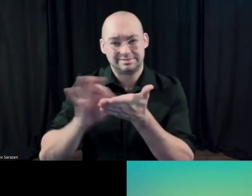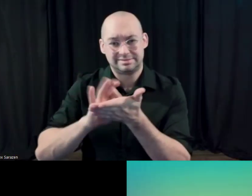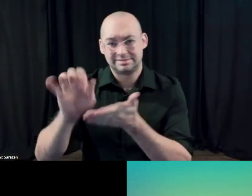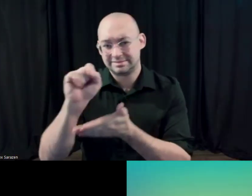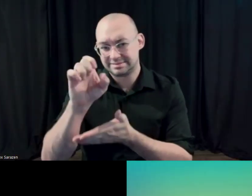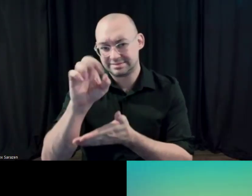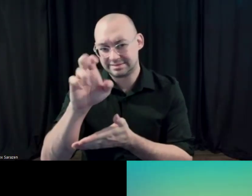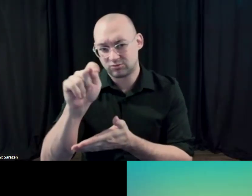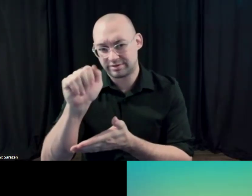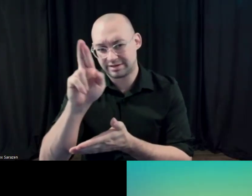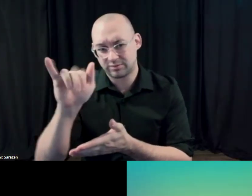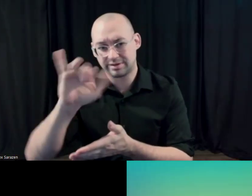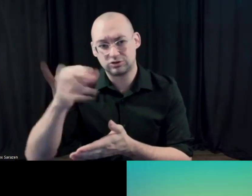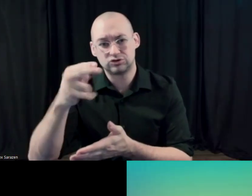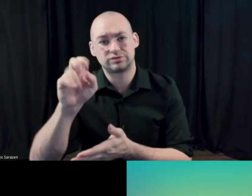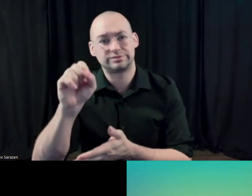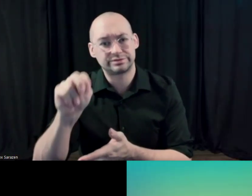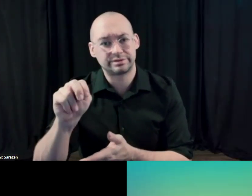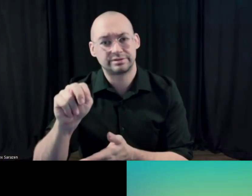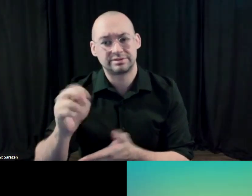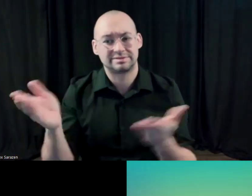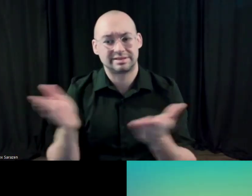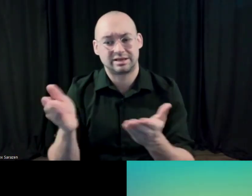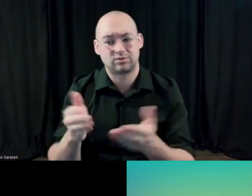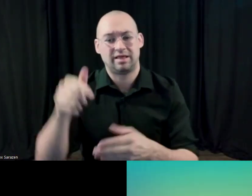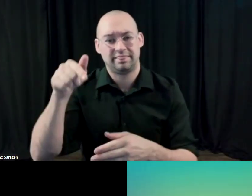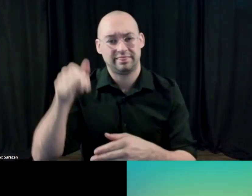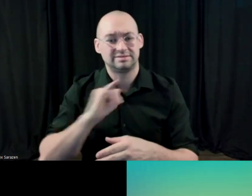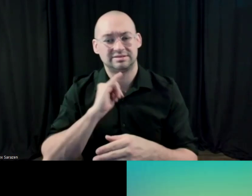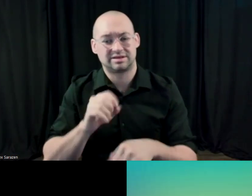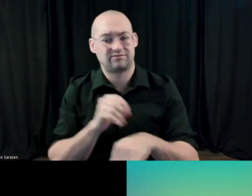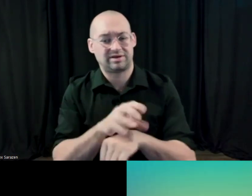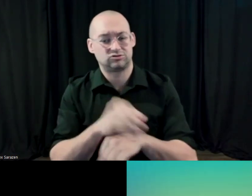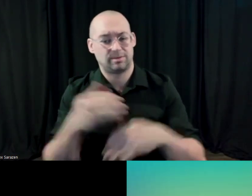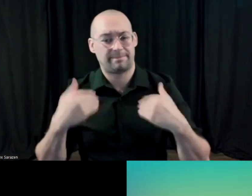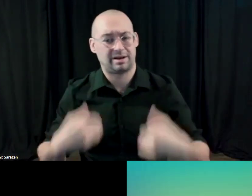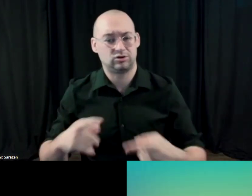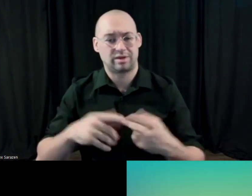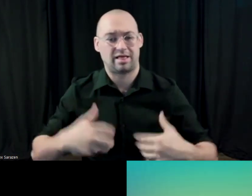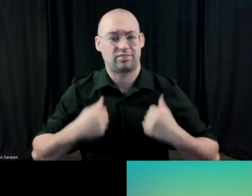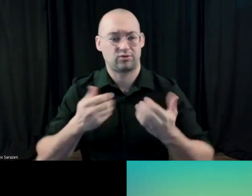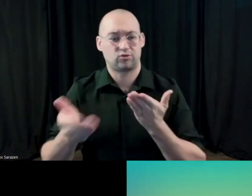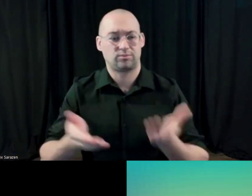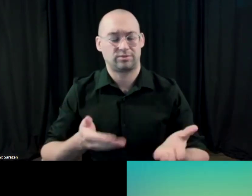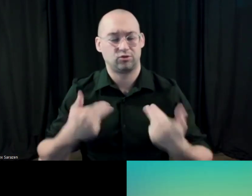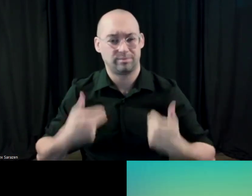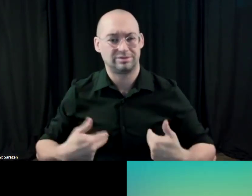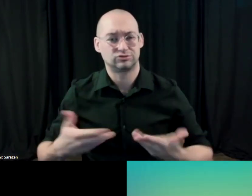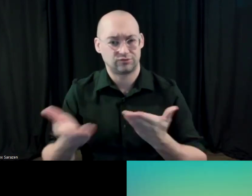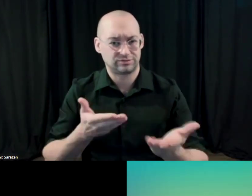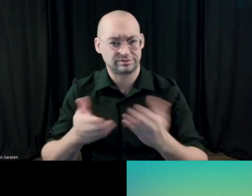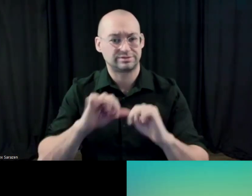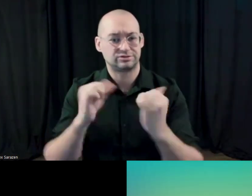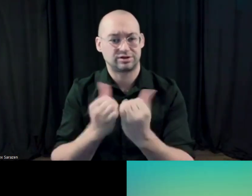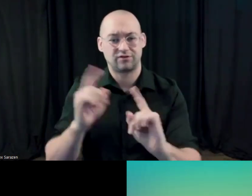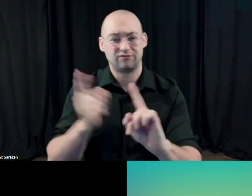meeting today. This is an advisory body to the Health and Human Services Agency. Our first time having our secretary